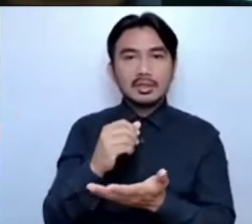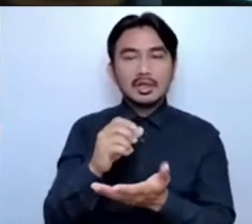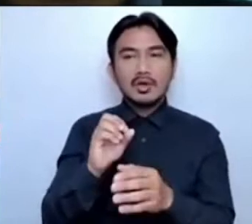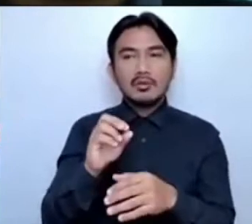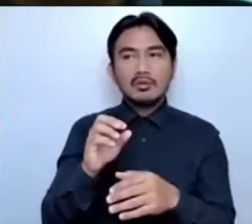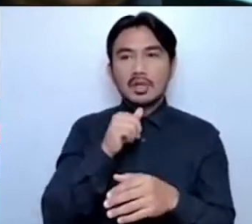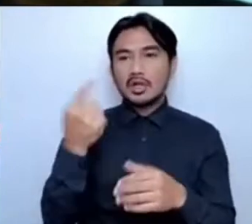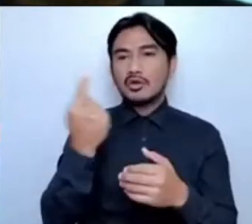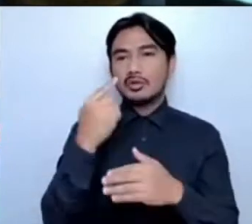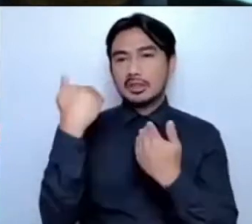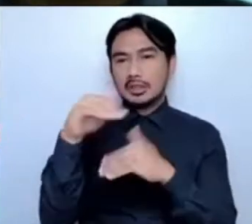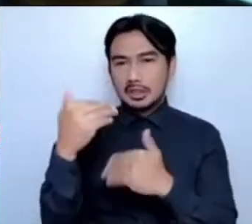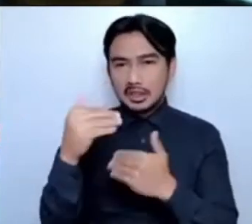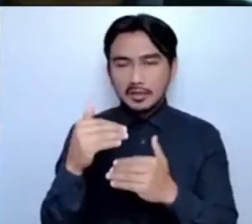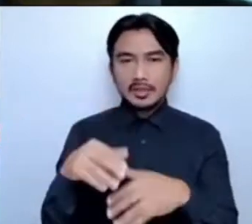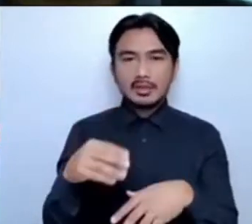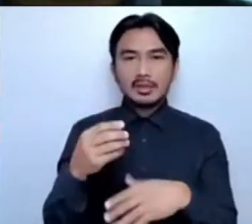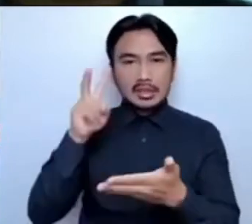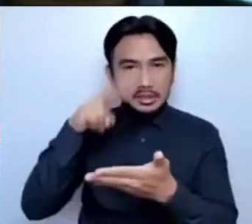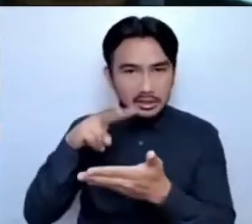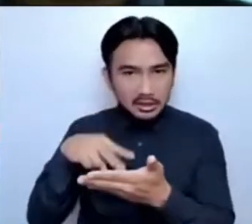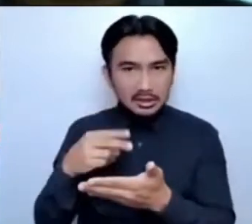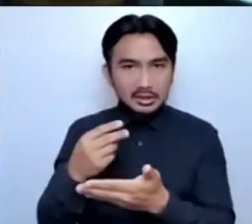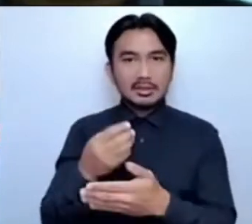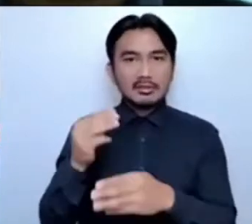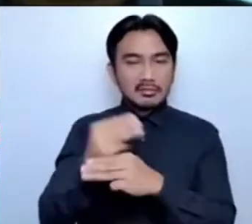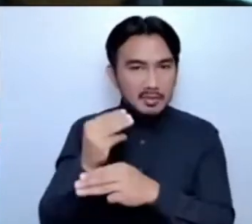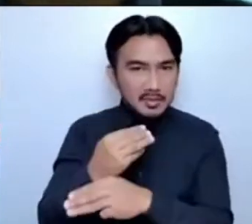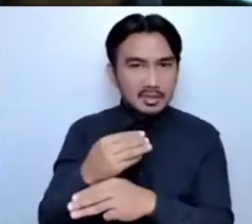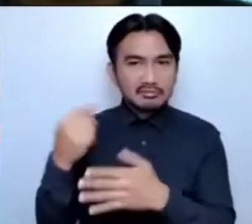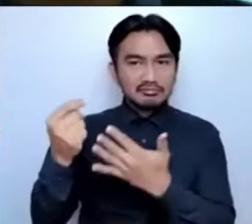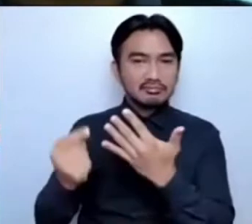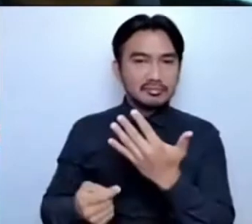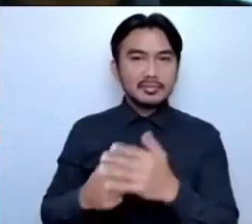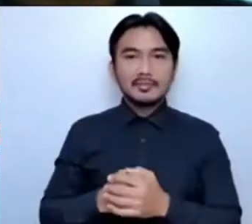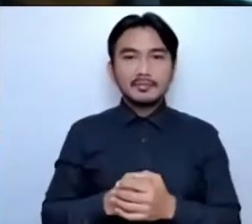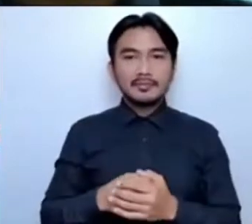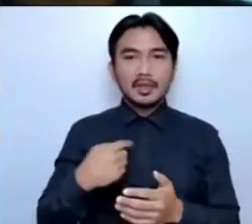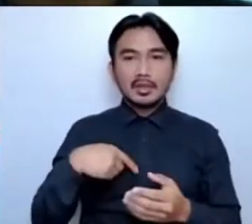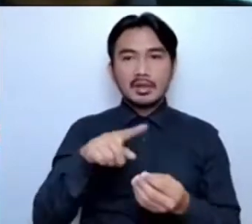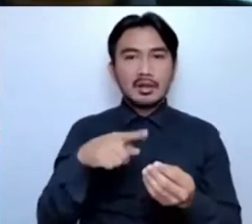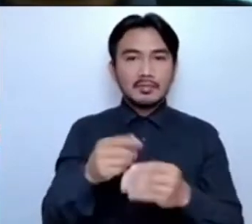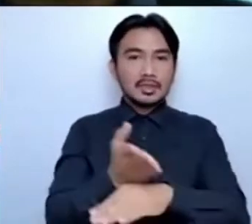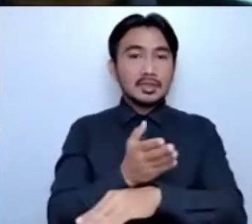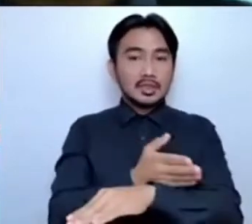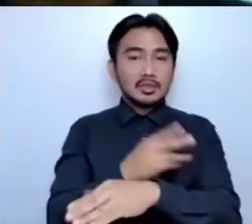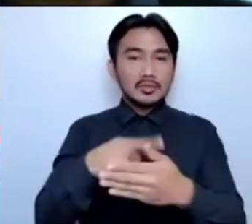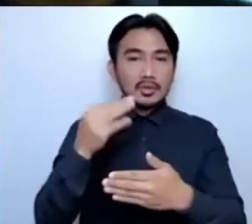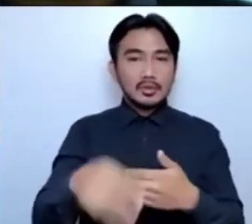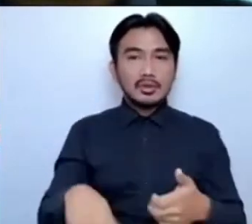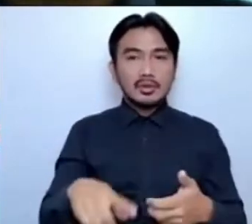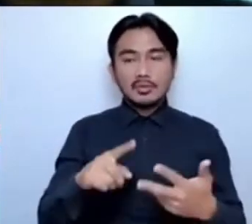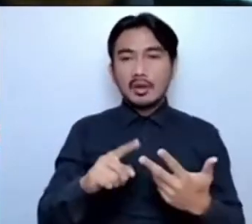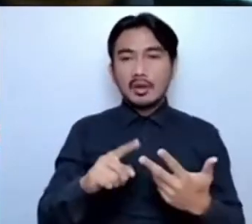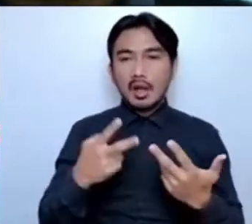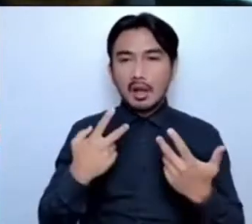programs, numeracy programs, strategic intervention materials, enrichment programs, remediation programs,